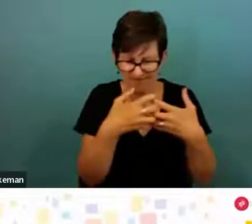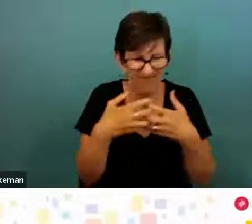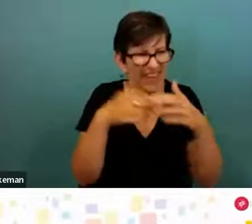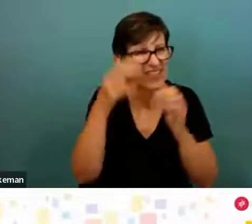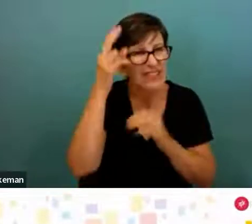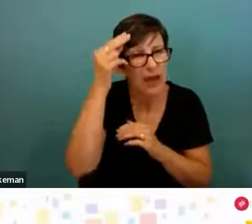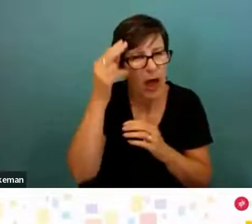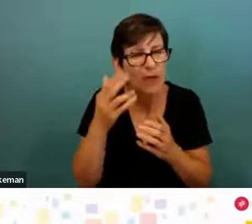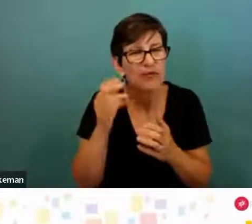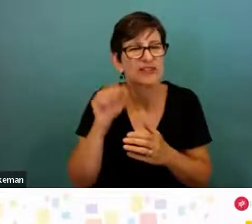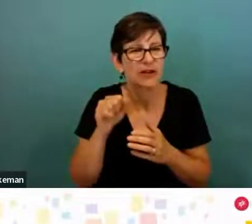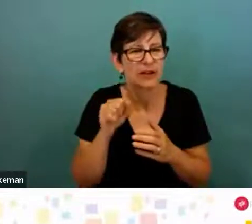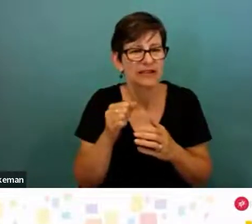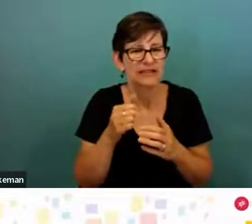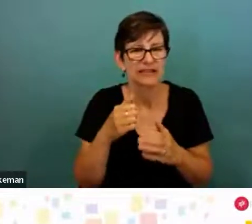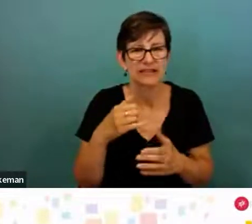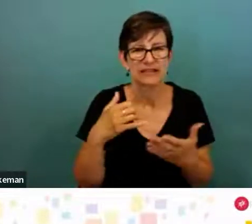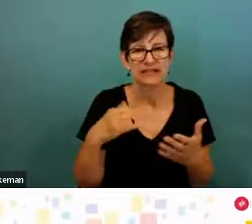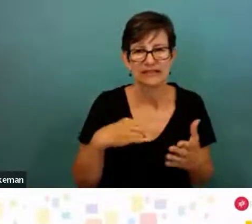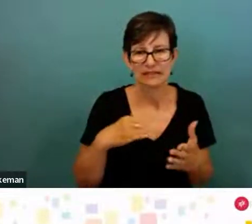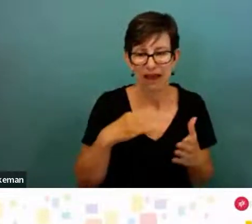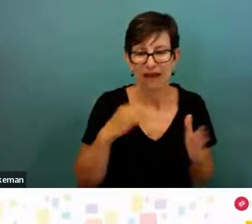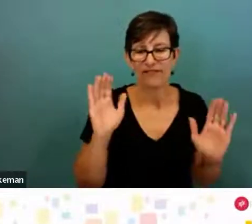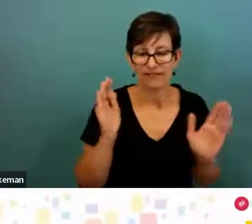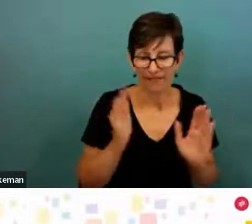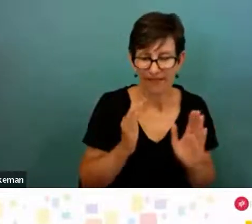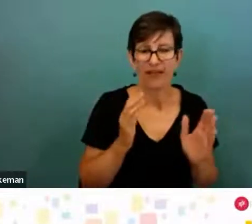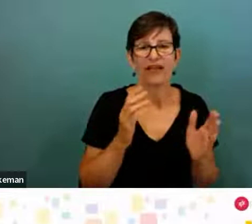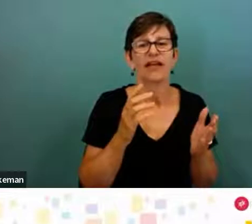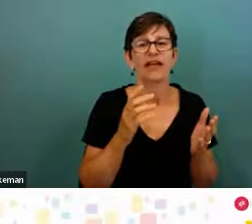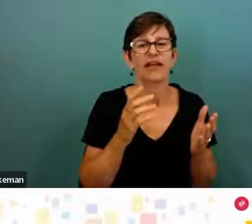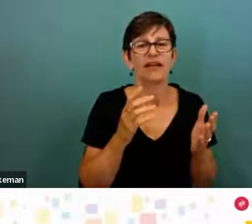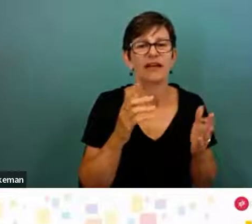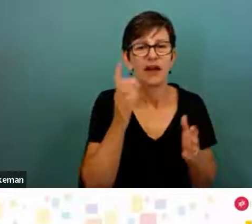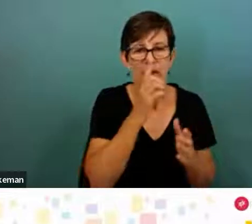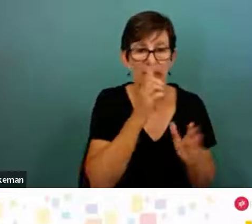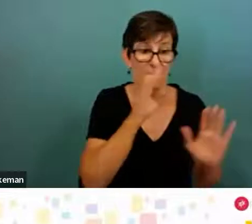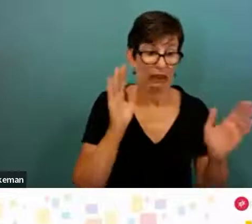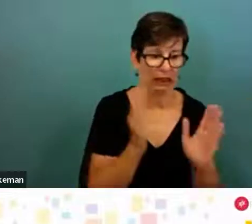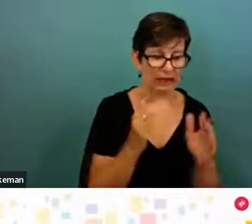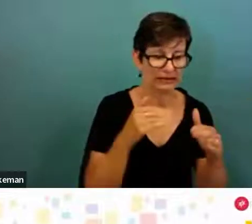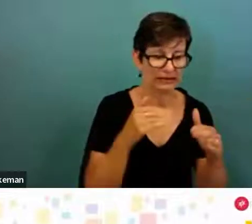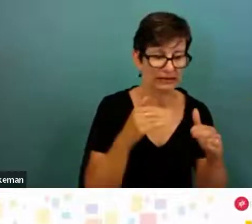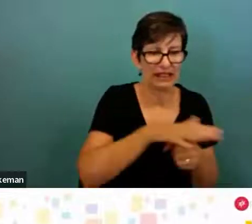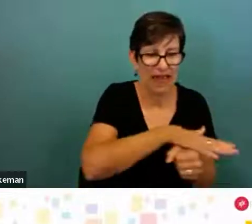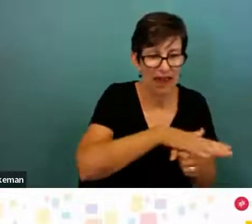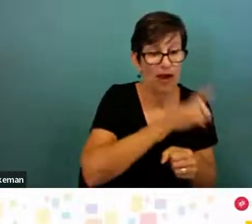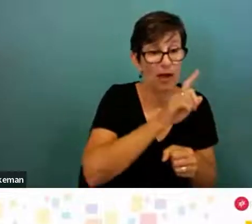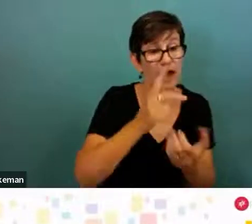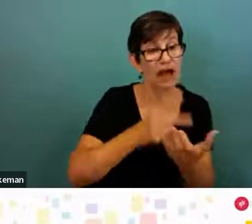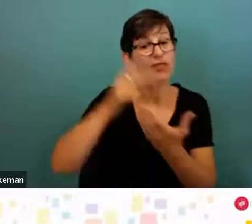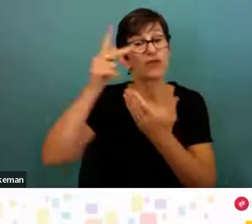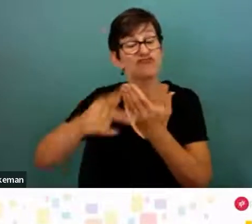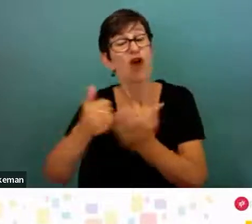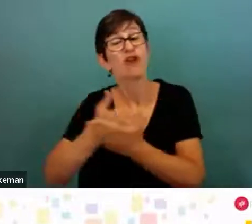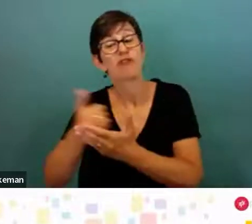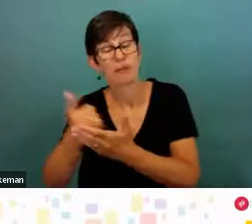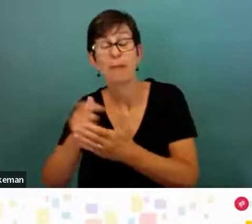down physically within the library areas, our program numbers are still